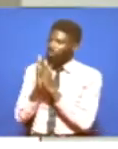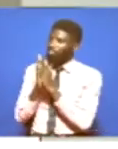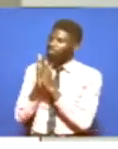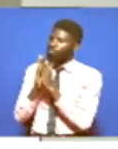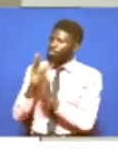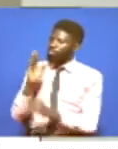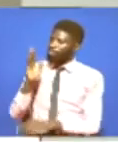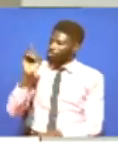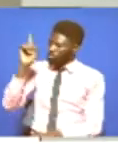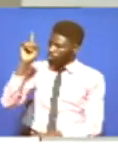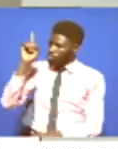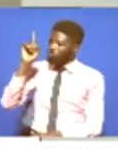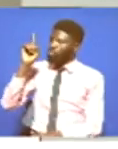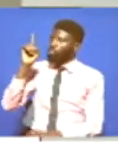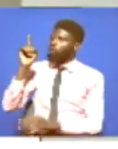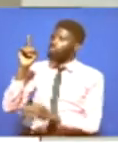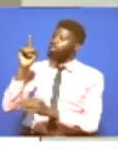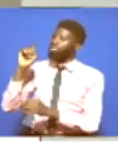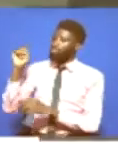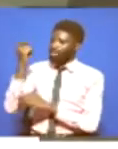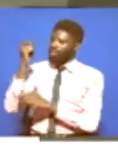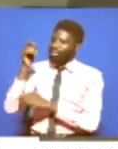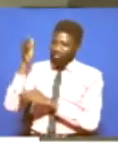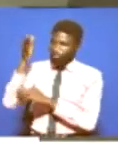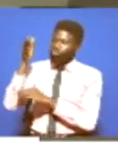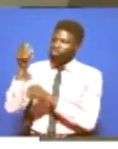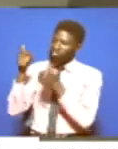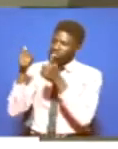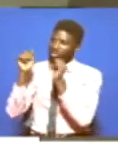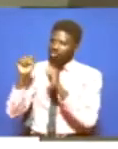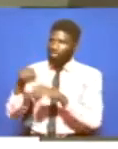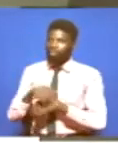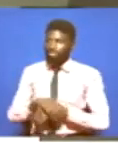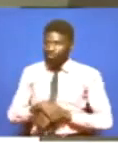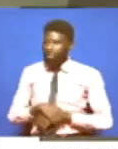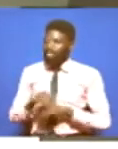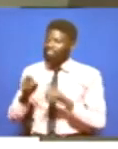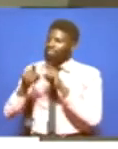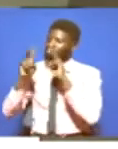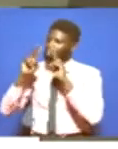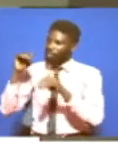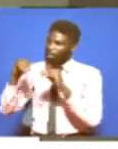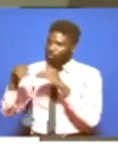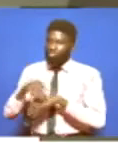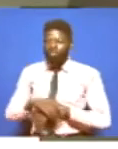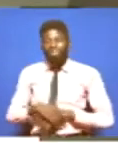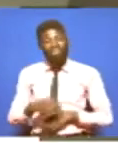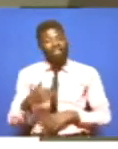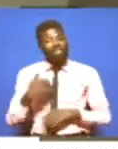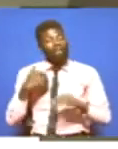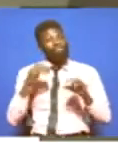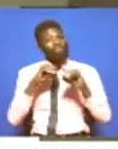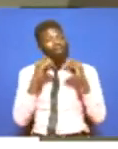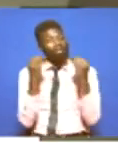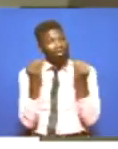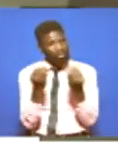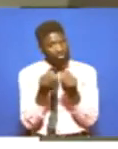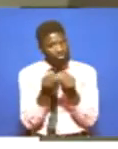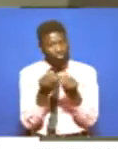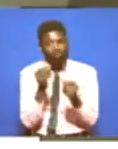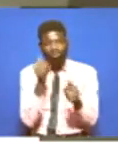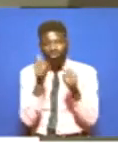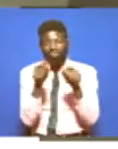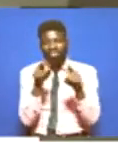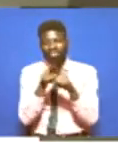very bright future for Kenya. Yes, and there is a very peaceful election. There is an organization that is working for